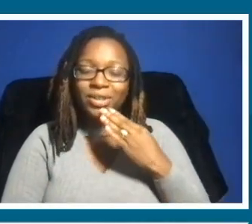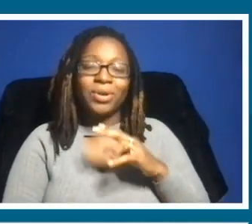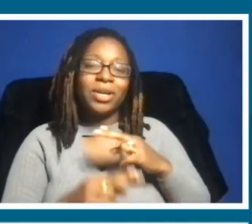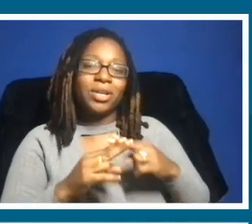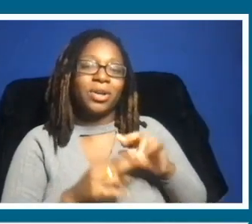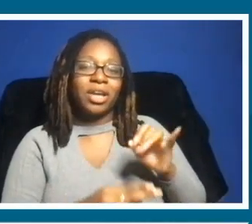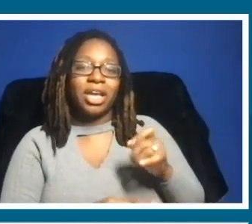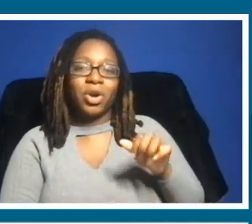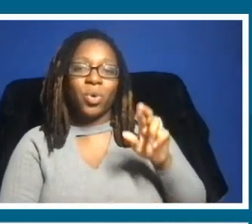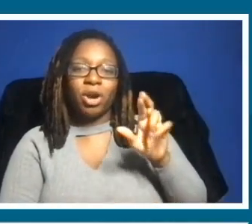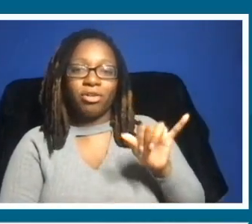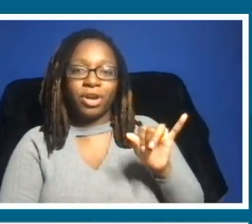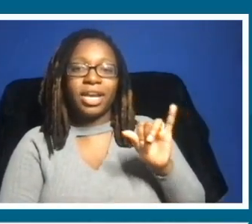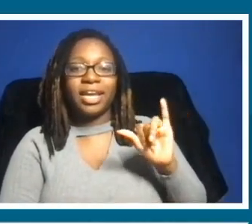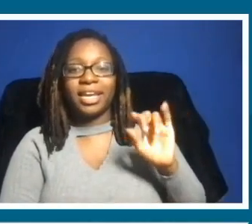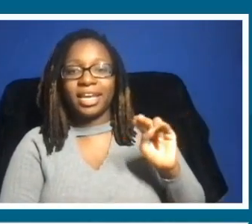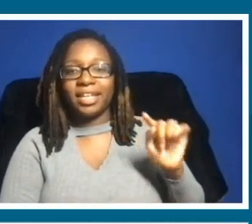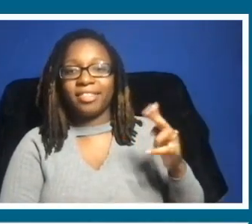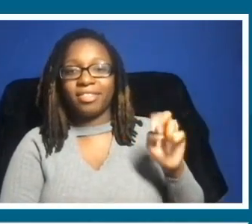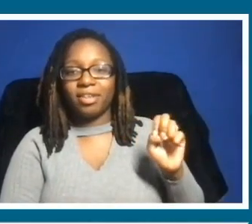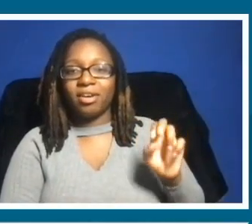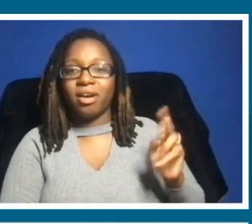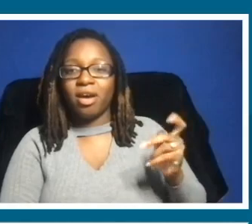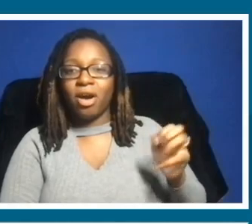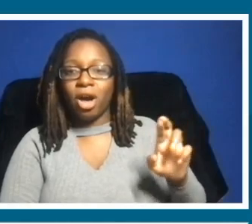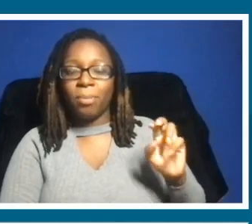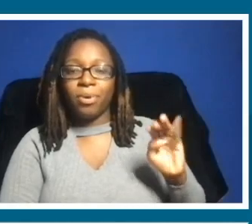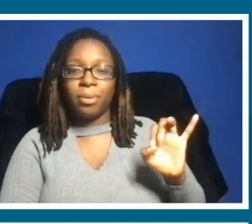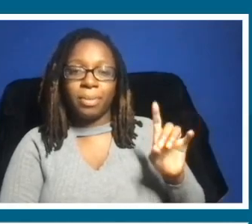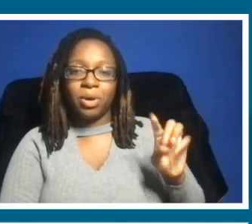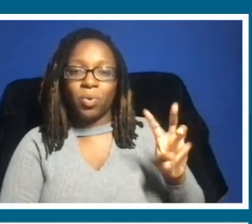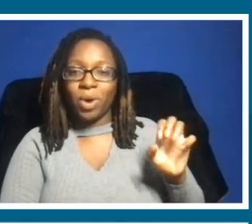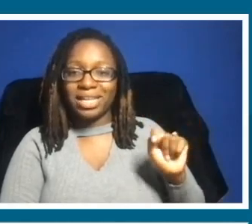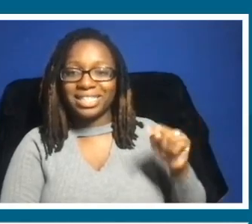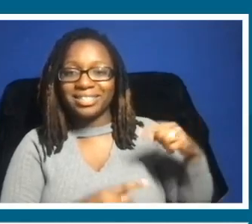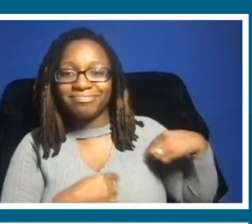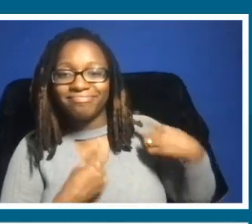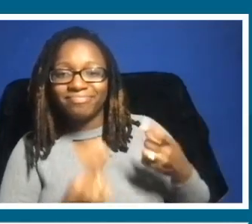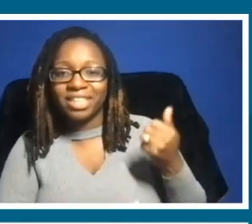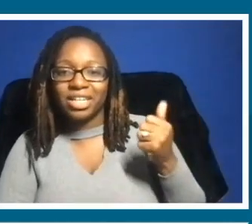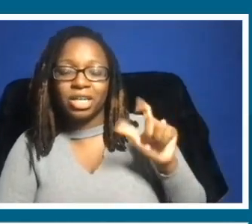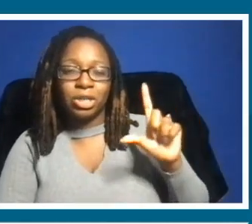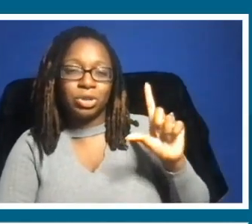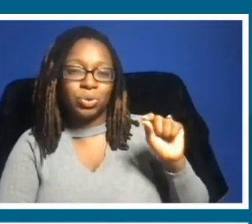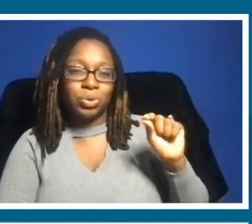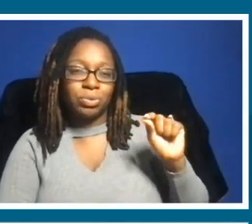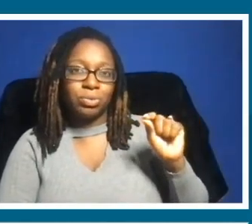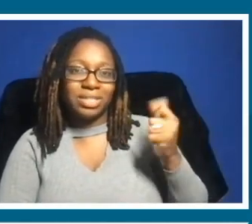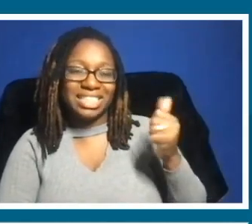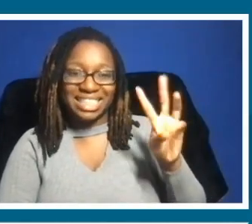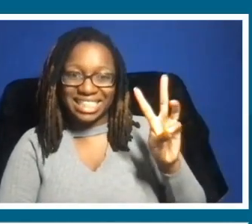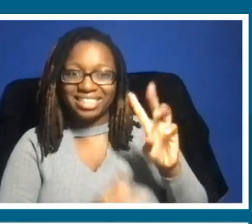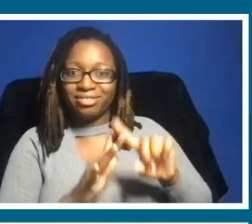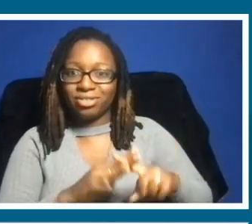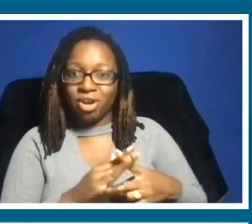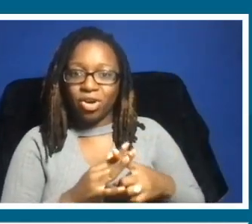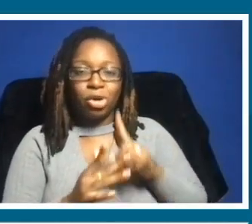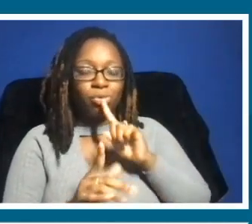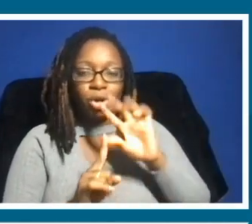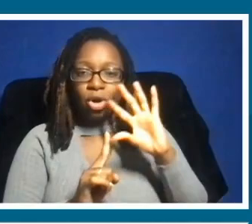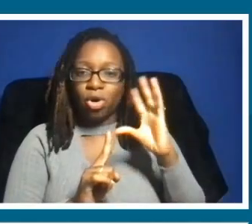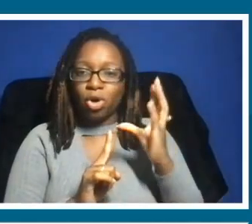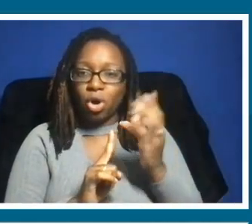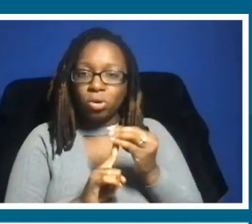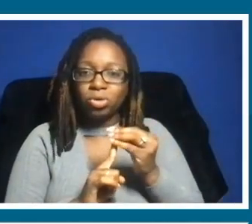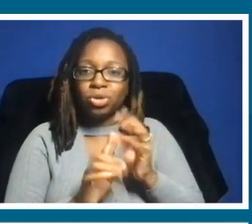the Upper Midwest, and we have been a TPS partner since 2016. And the focus of our project is culturally relevant